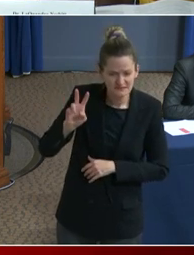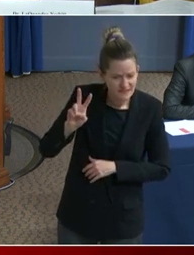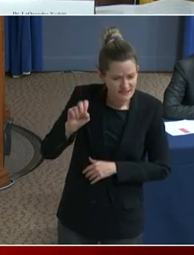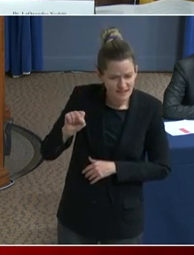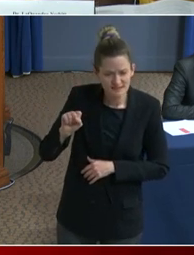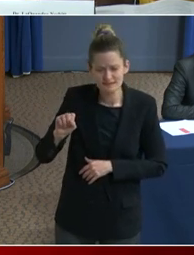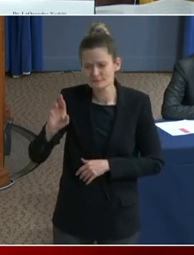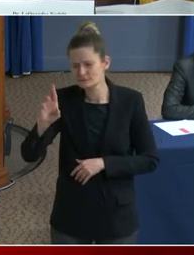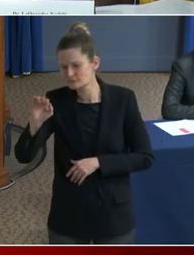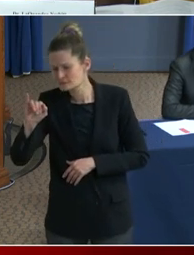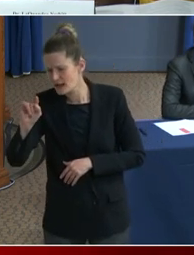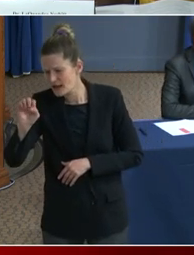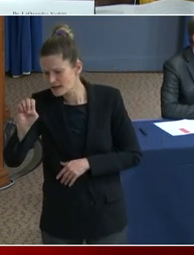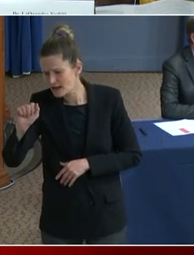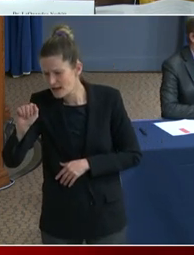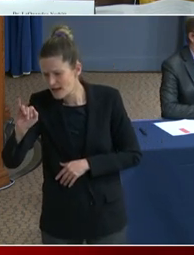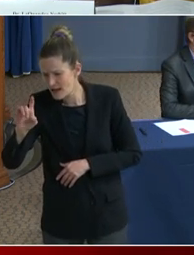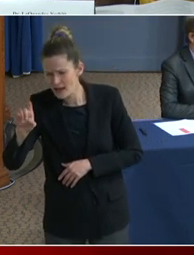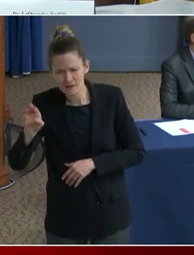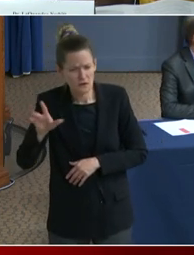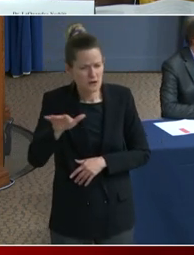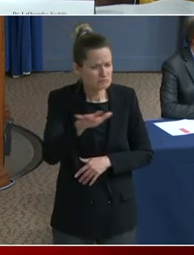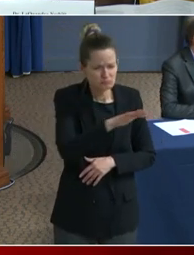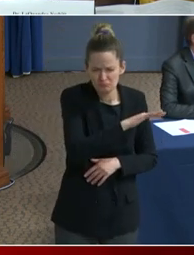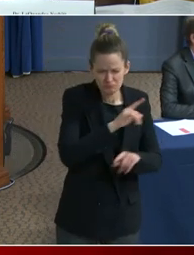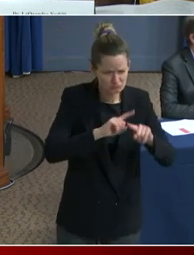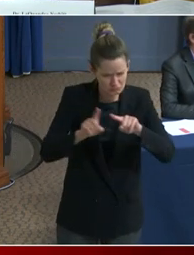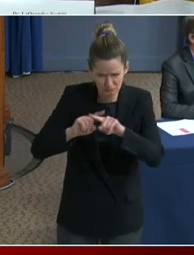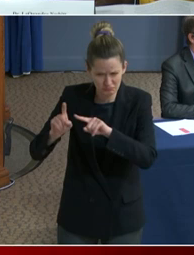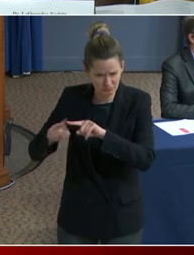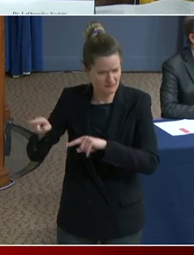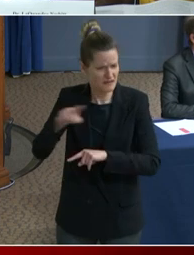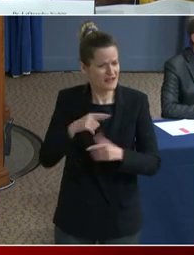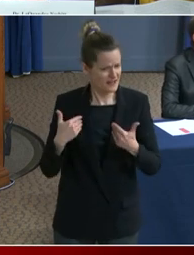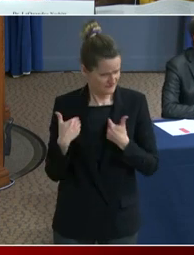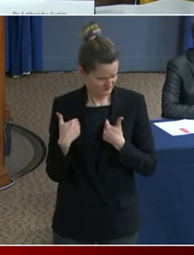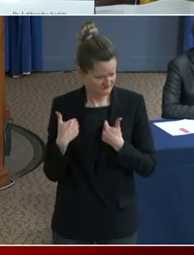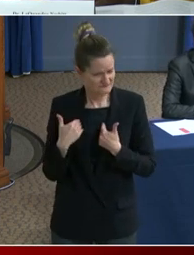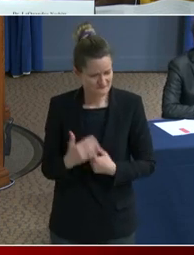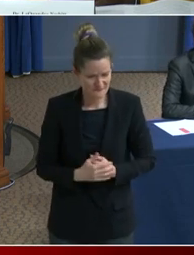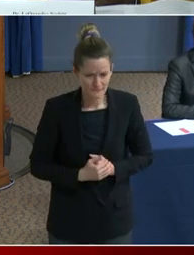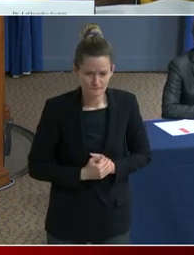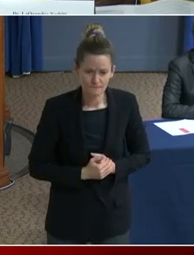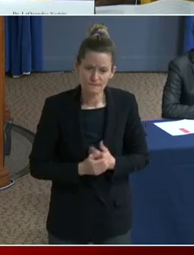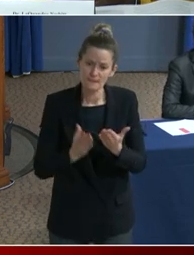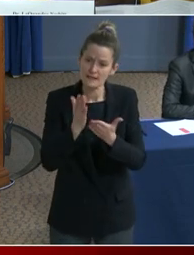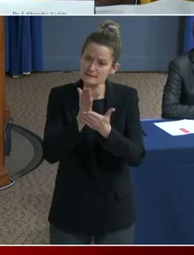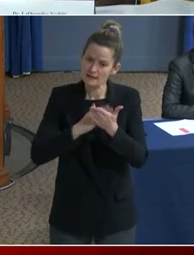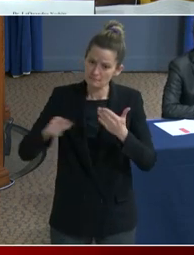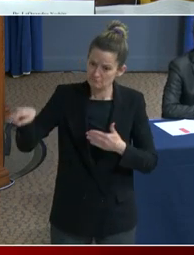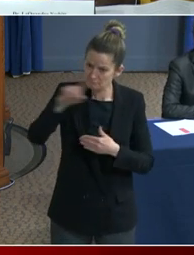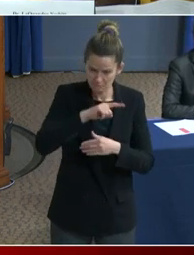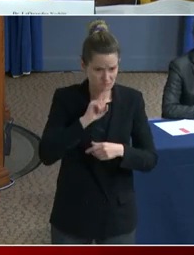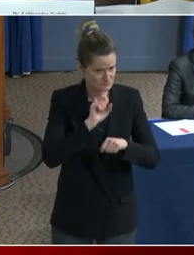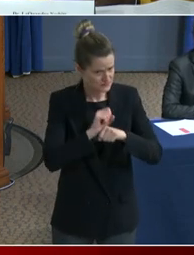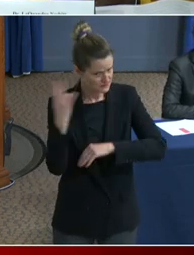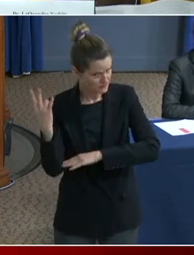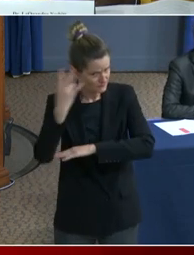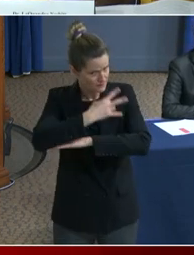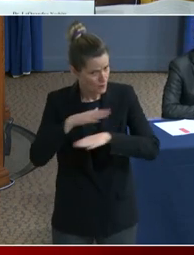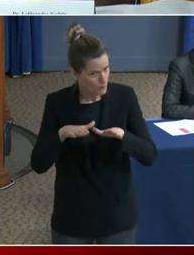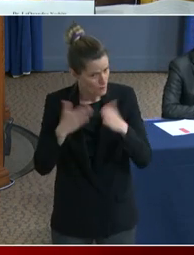of options. Some are walk-up and accessible 7 days a week, and some may require you to make an